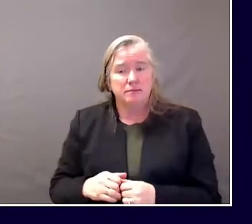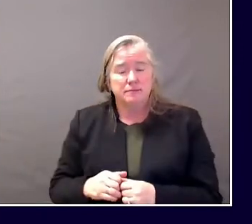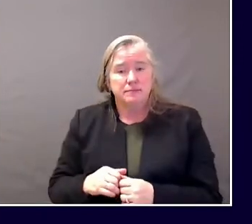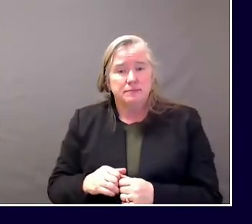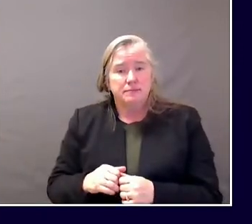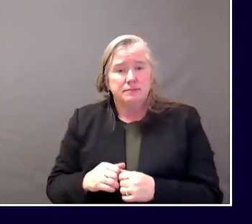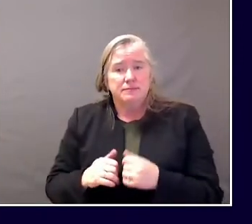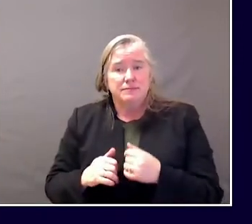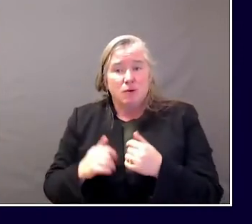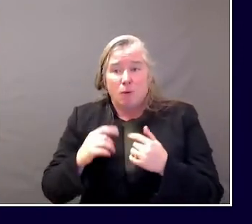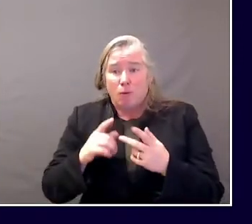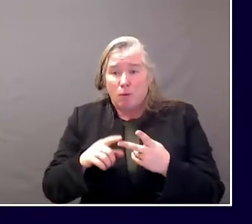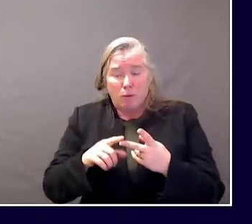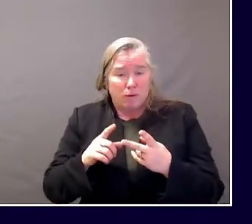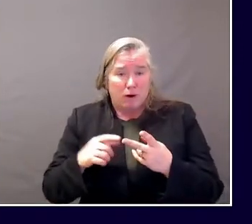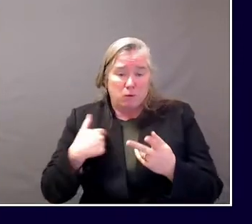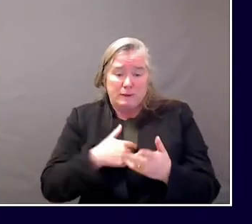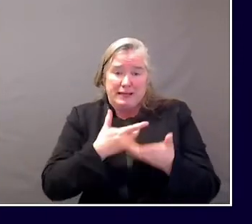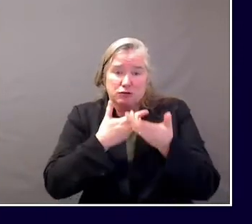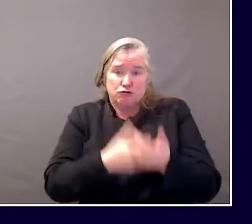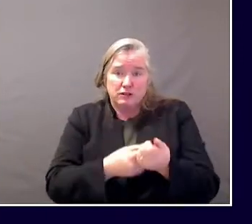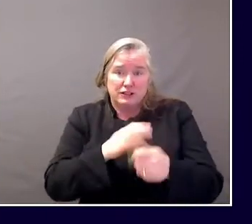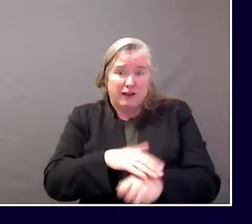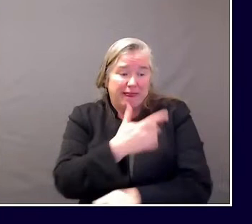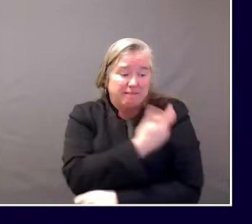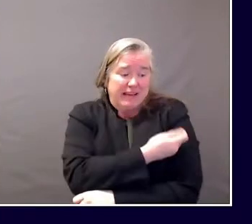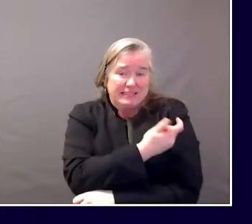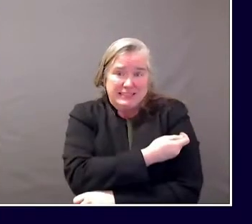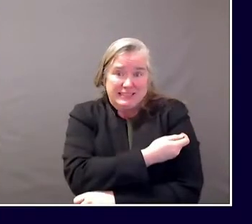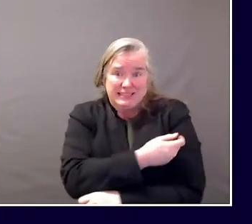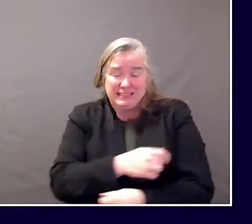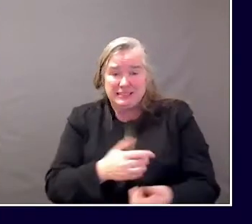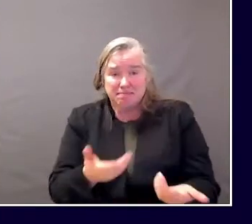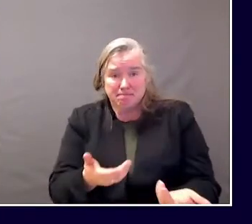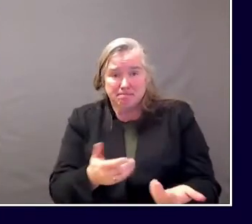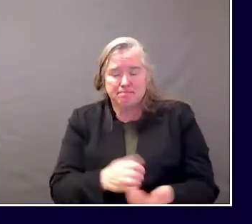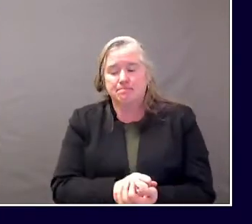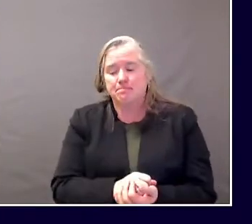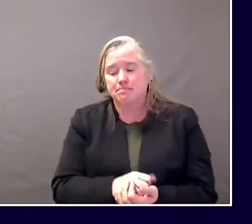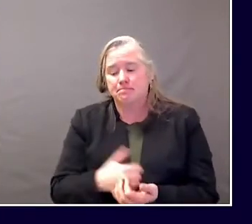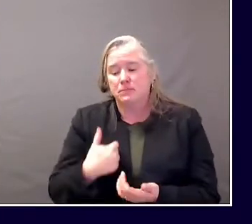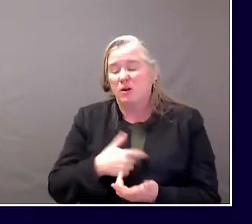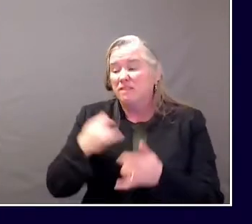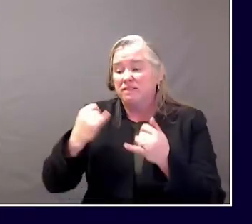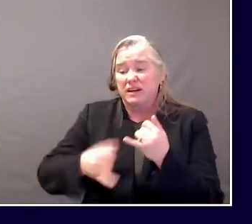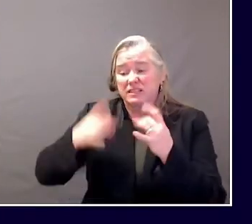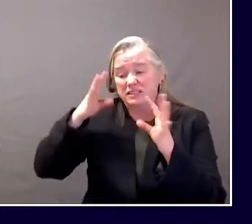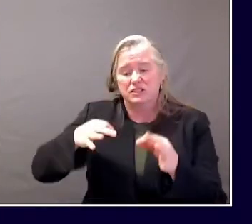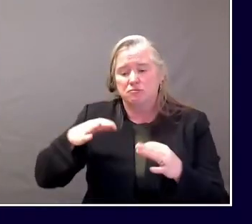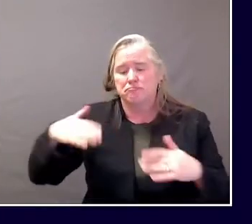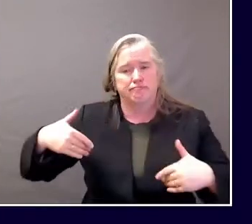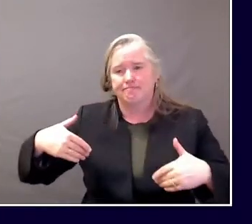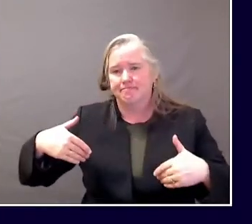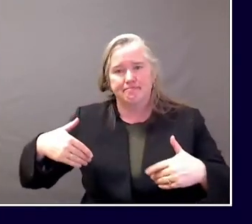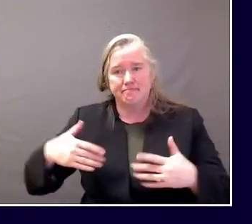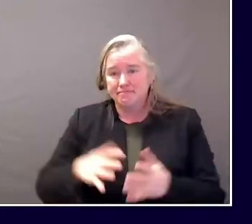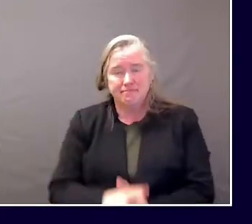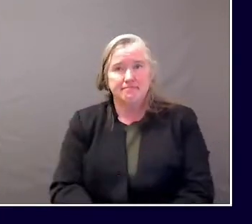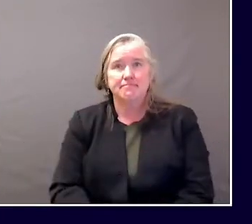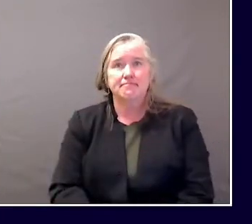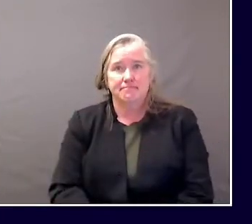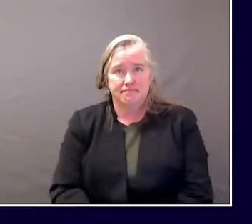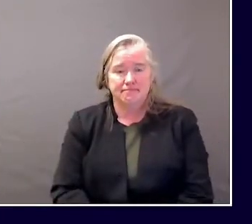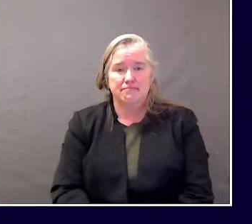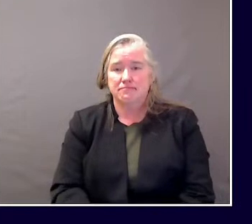vaccine basket at this point? Yeah, I don't think any final decisions have been made there in terms of other policy measures.